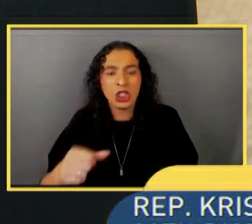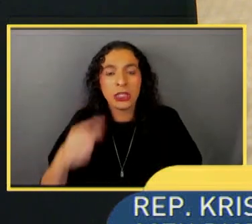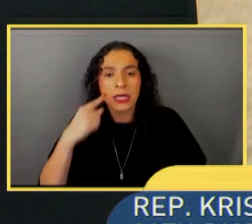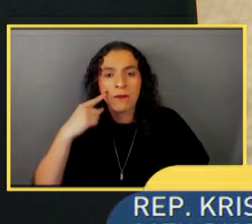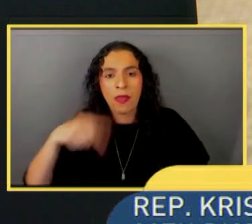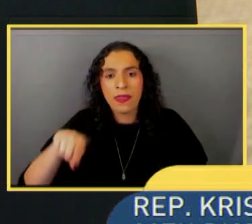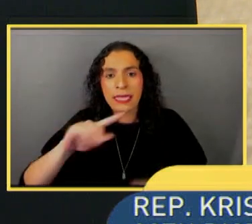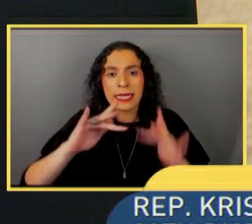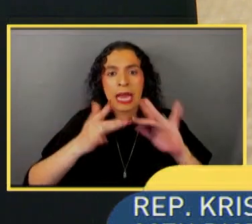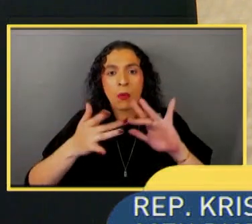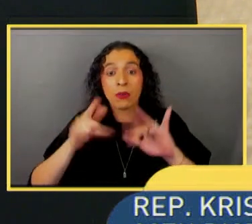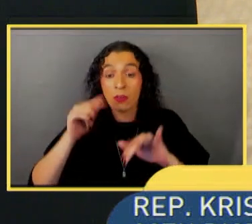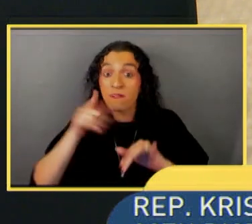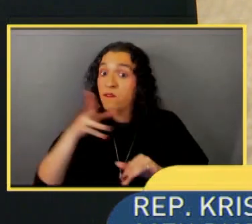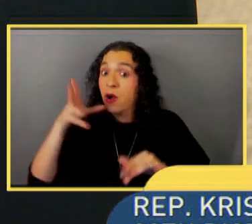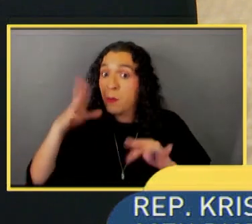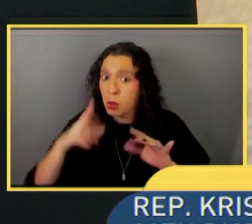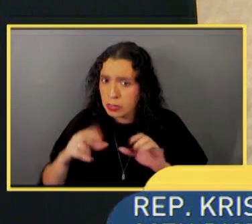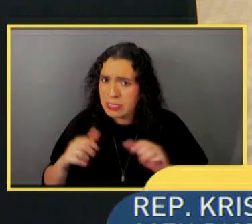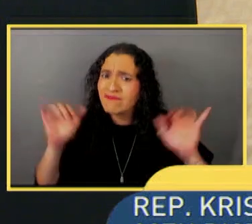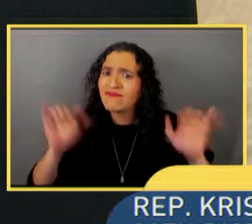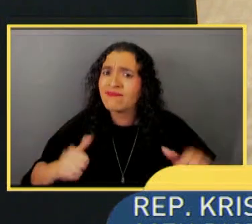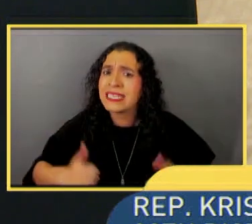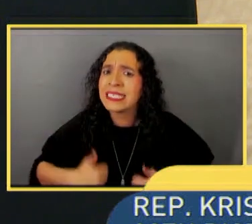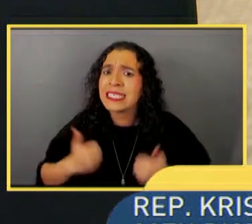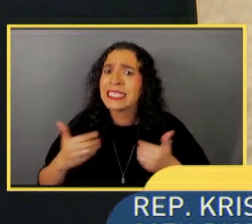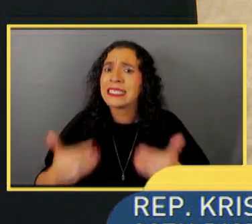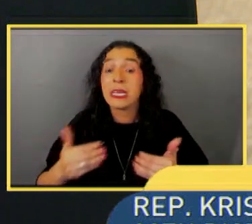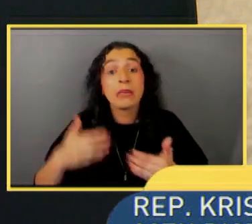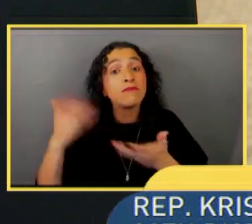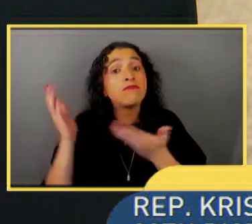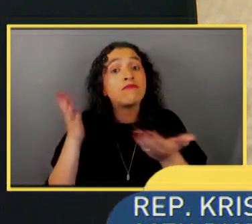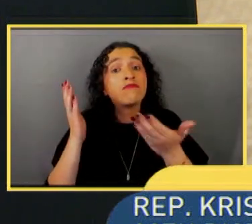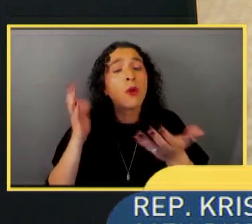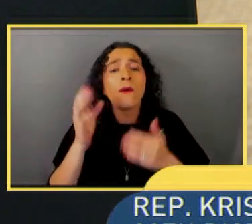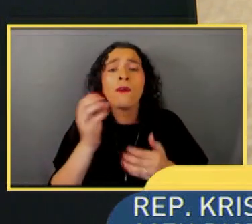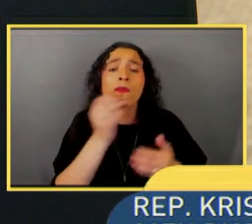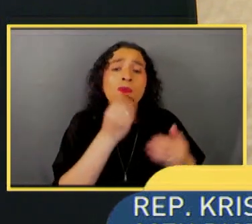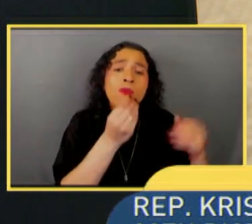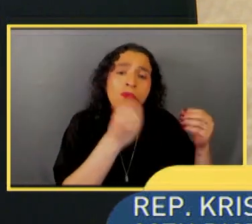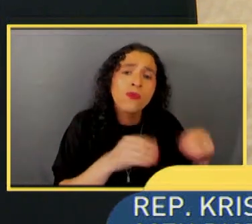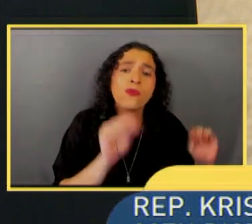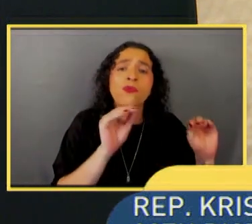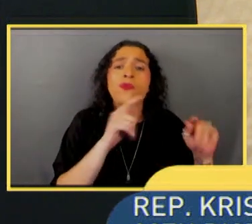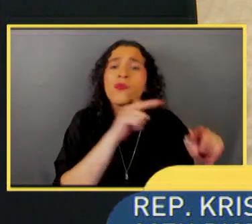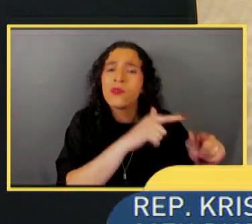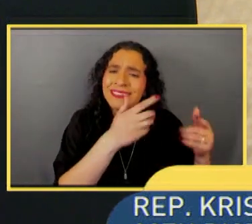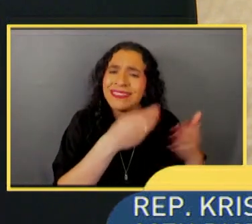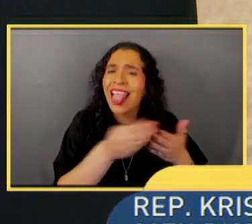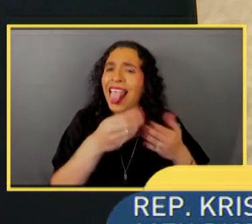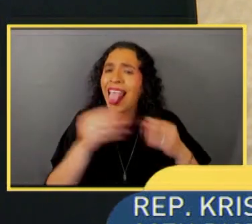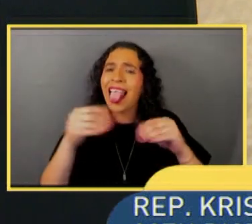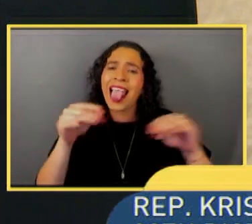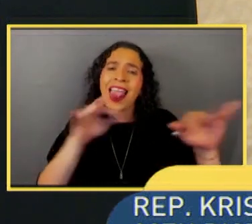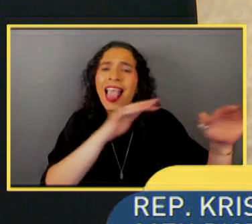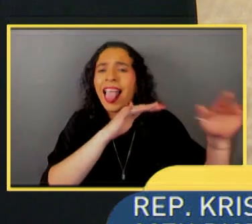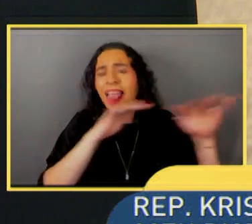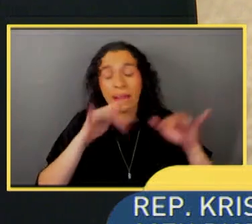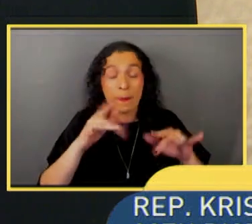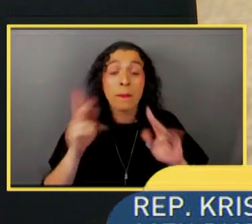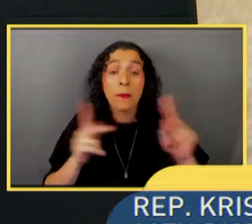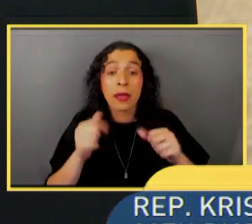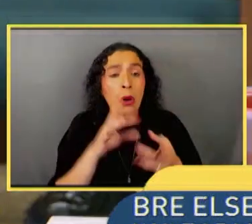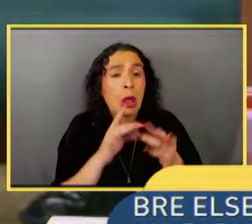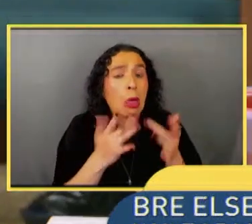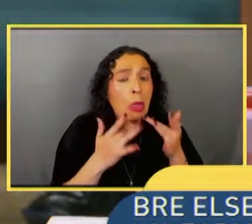to exist, that food continues to get to the grocery store and to people's tables, and that people continue to be able to feed their families and to feed